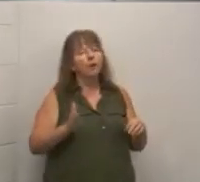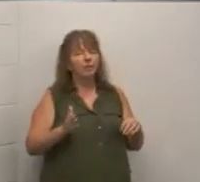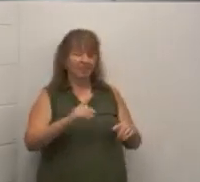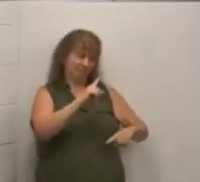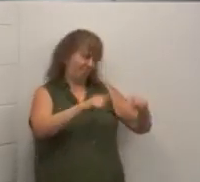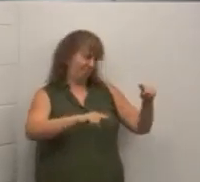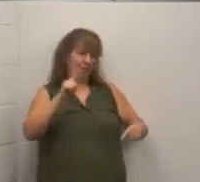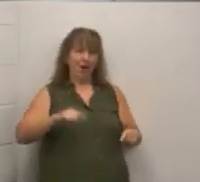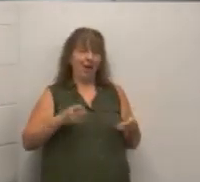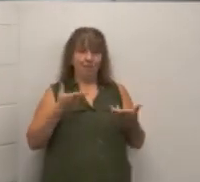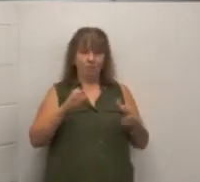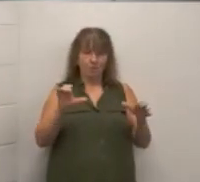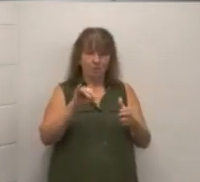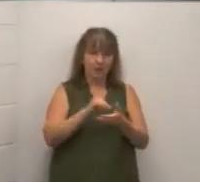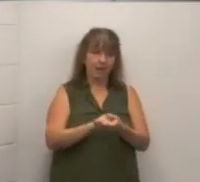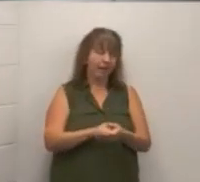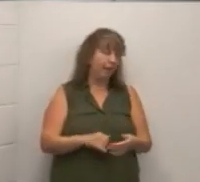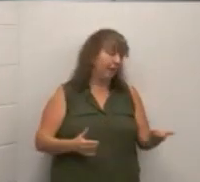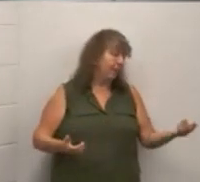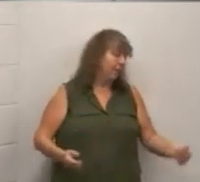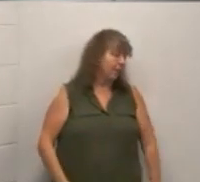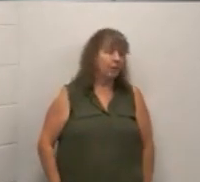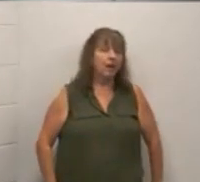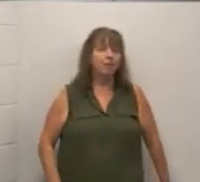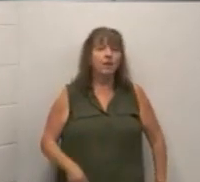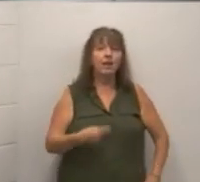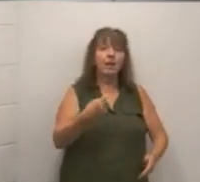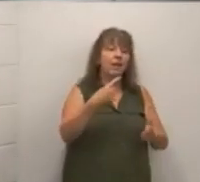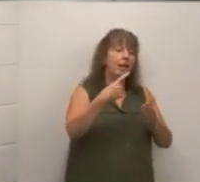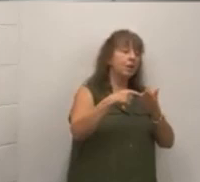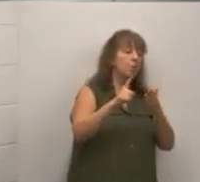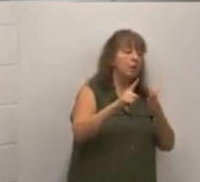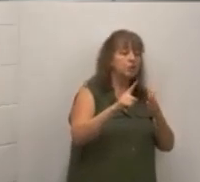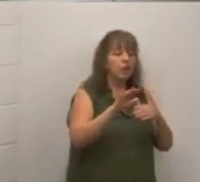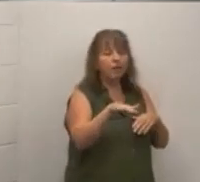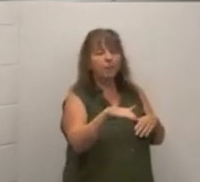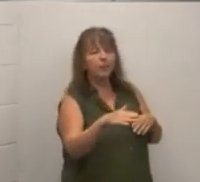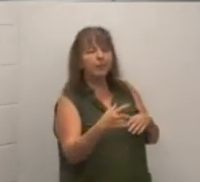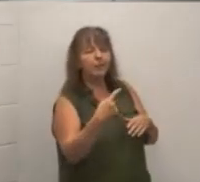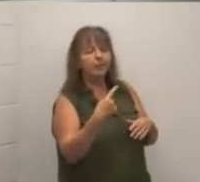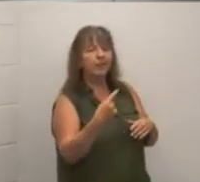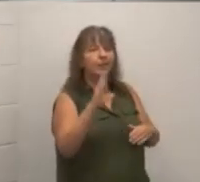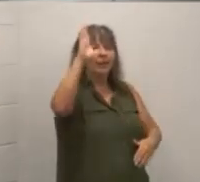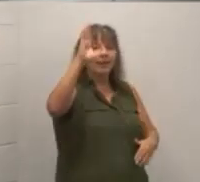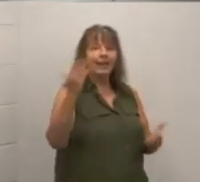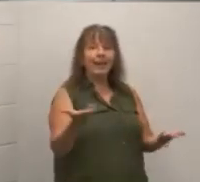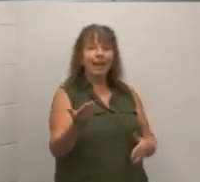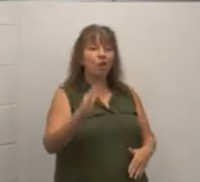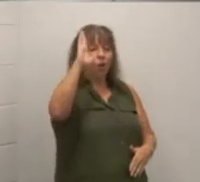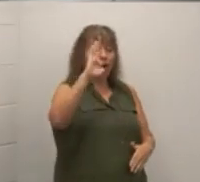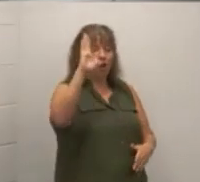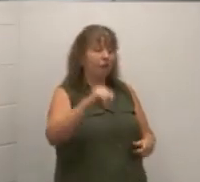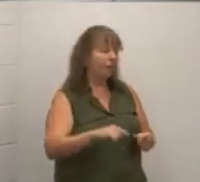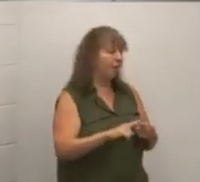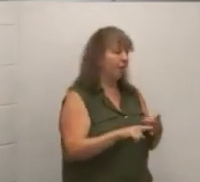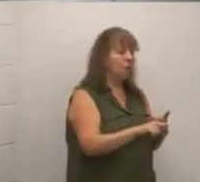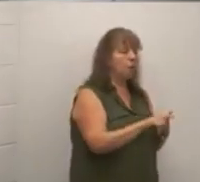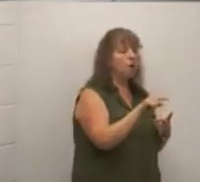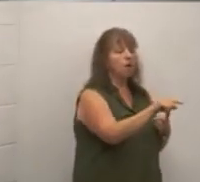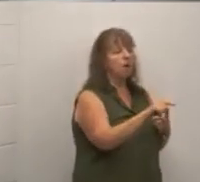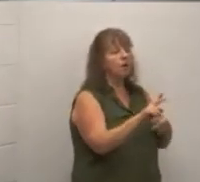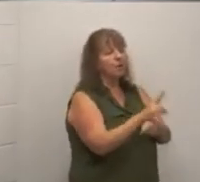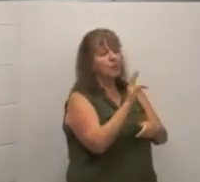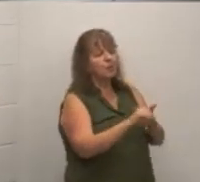of formats through, you know, everything from a quick check-in through Teams to an application that kids are working on and then submit